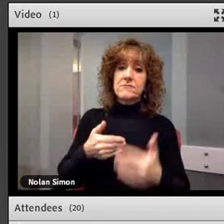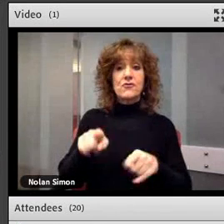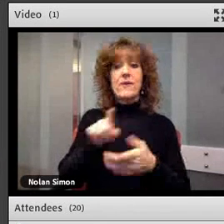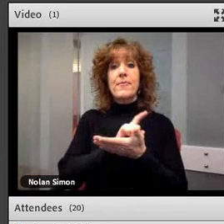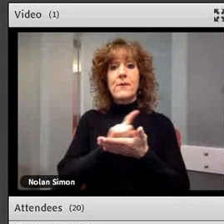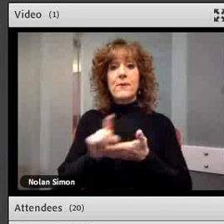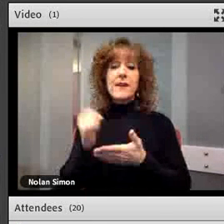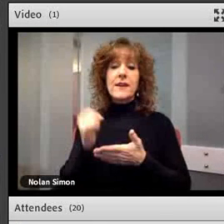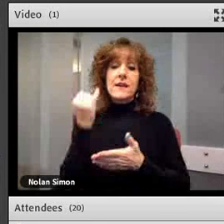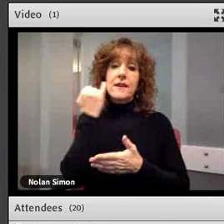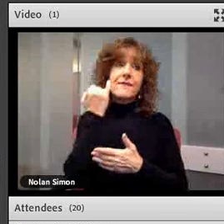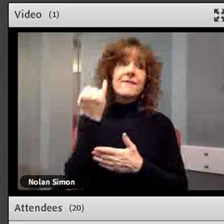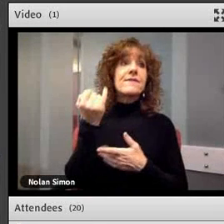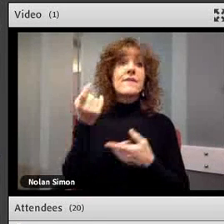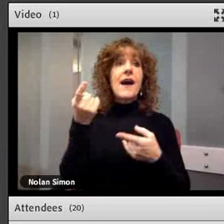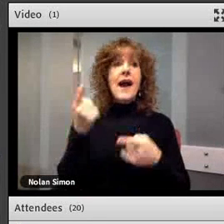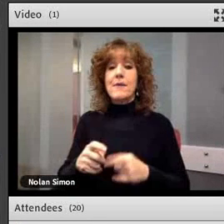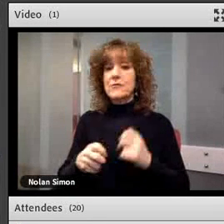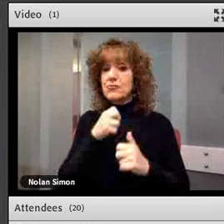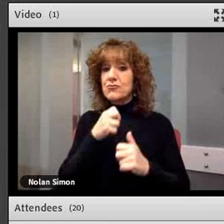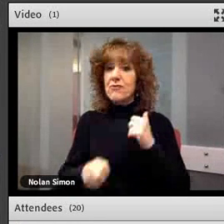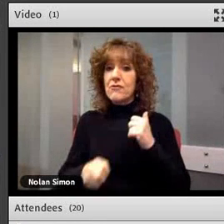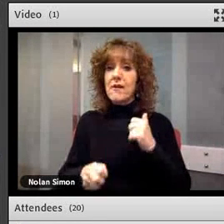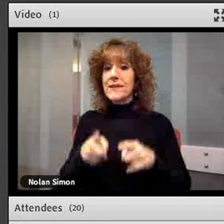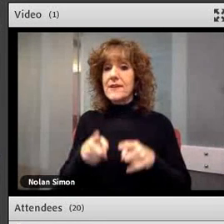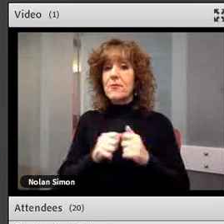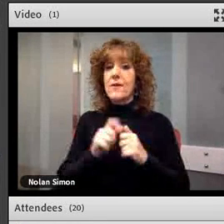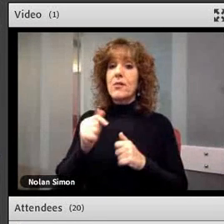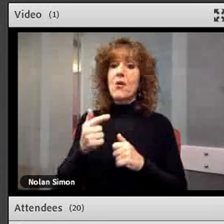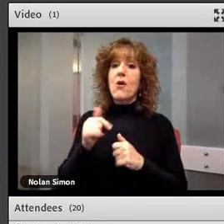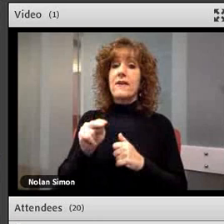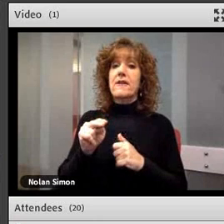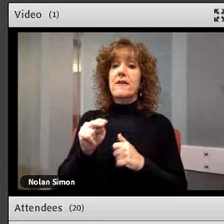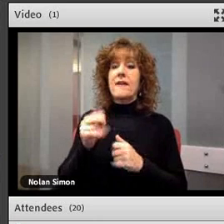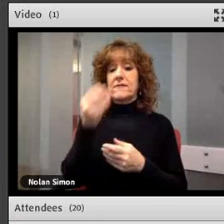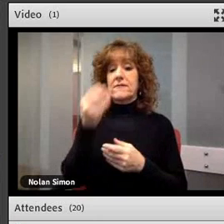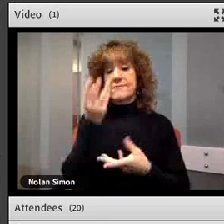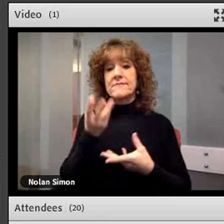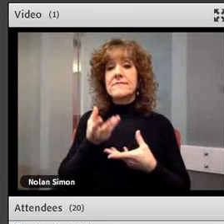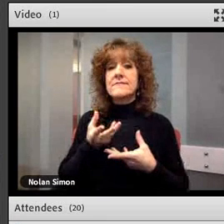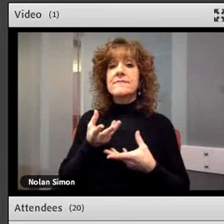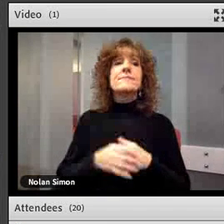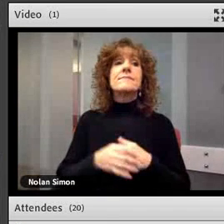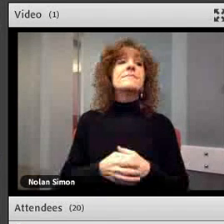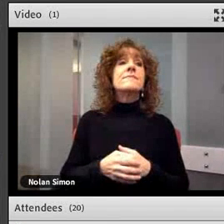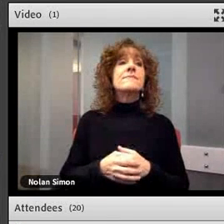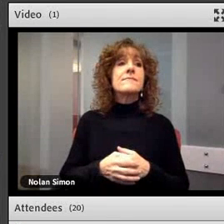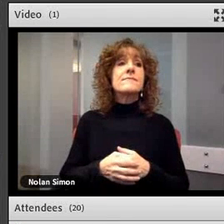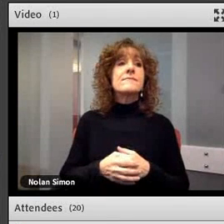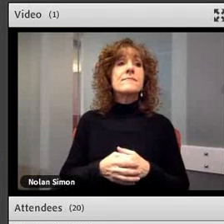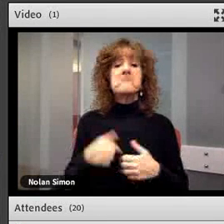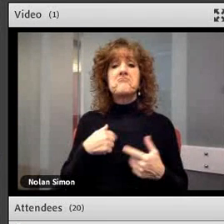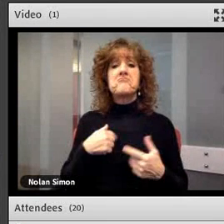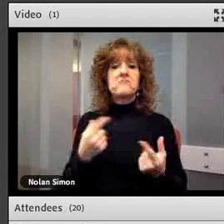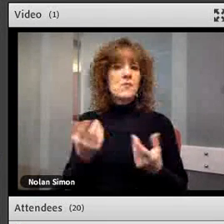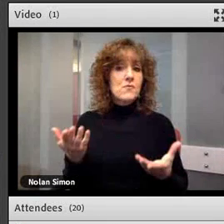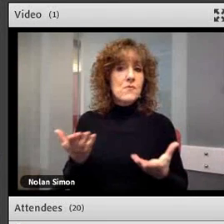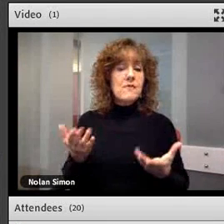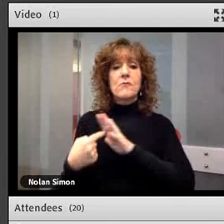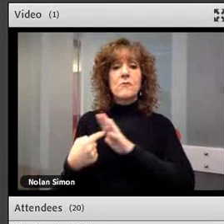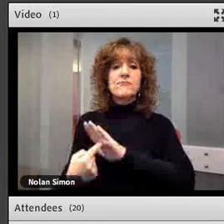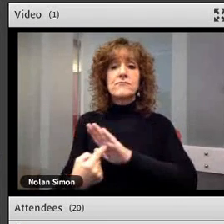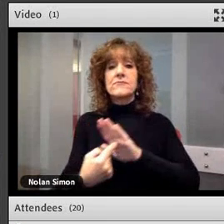any issues with logging in. So what I wanted to do was to show you